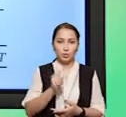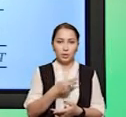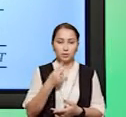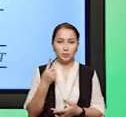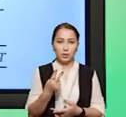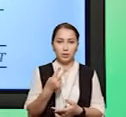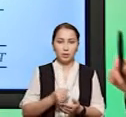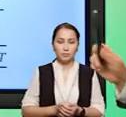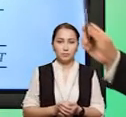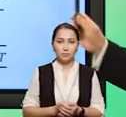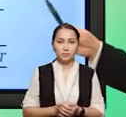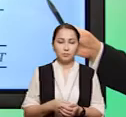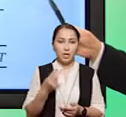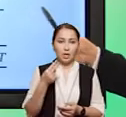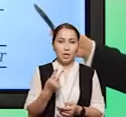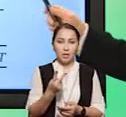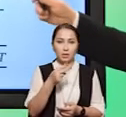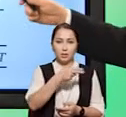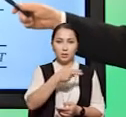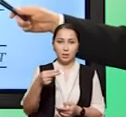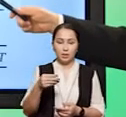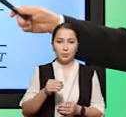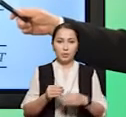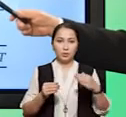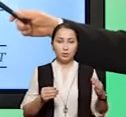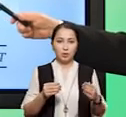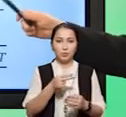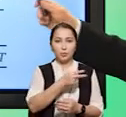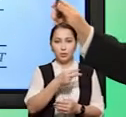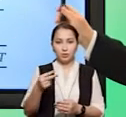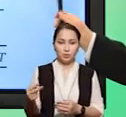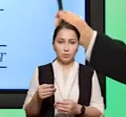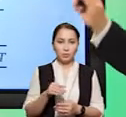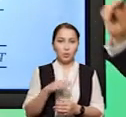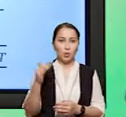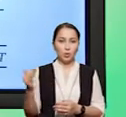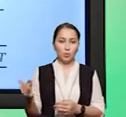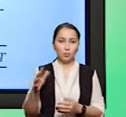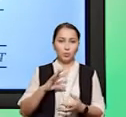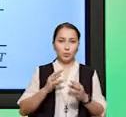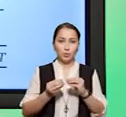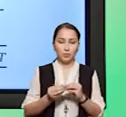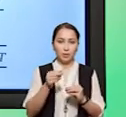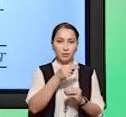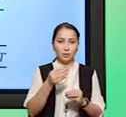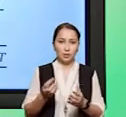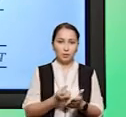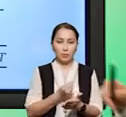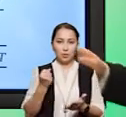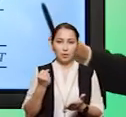t. Bu ikkita tenglikni chap tomonlari tengligidan o'ng tomonlarini ham teng deb